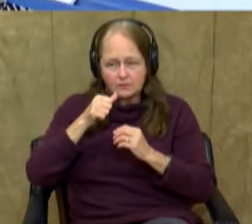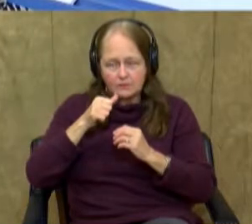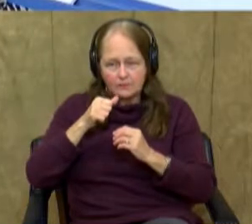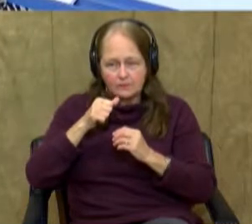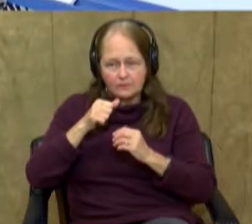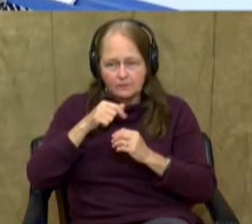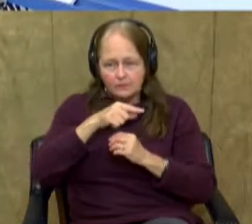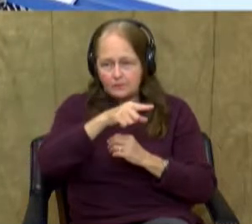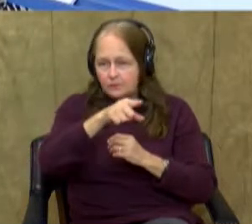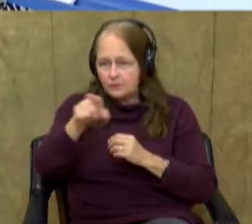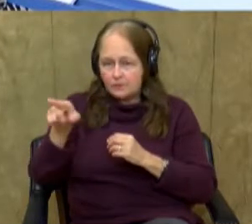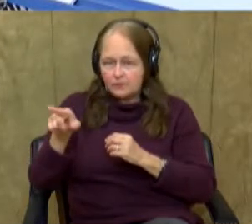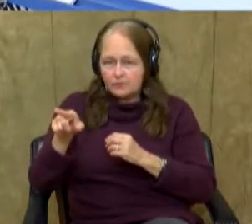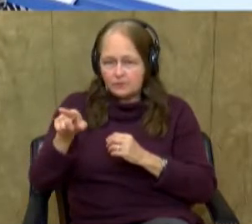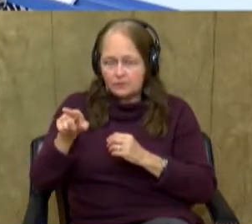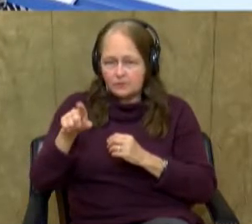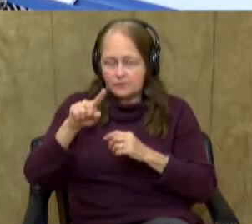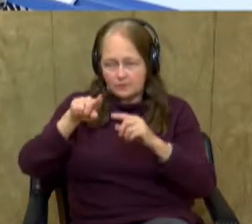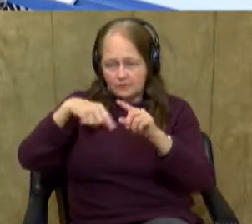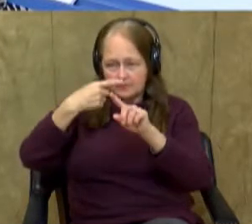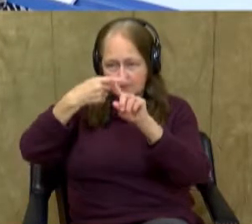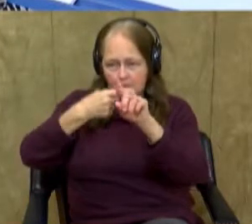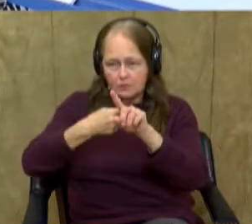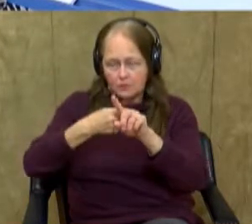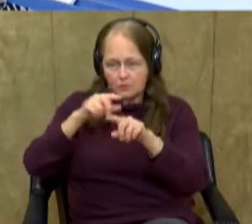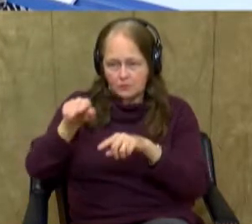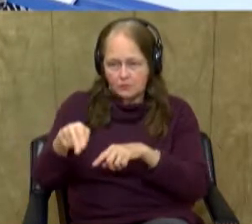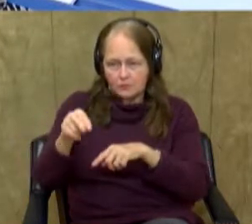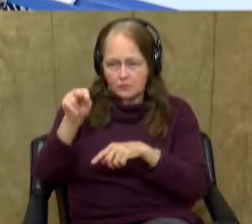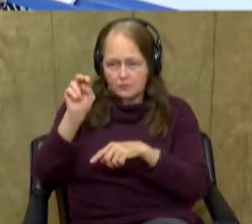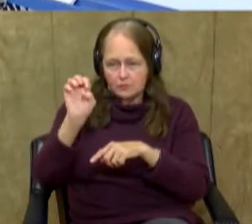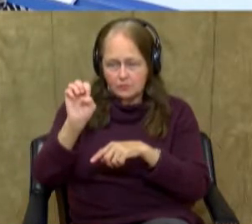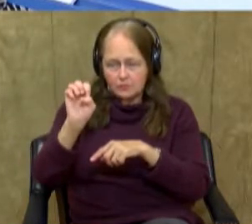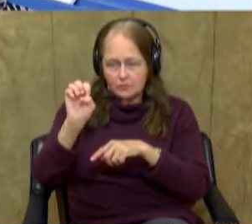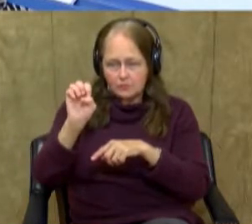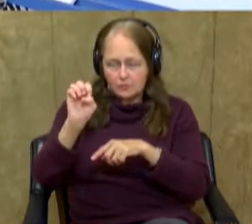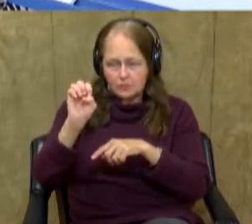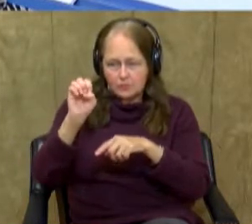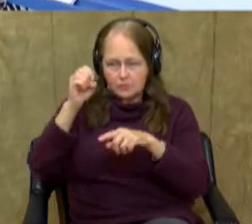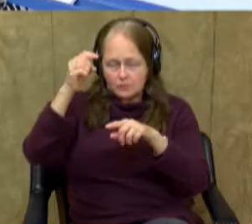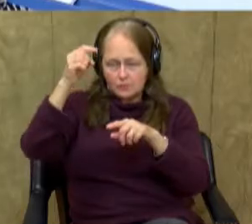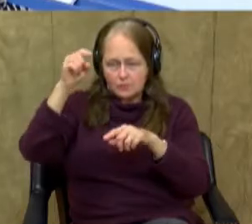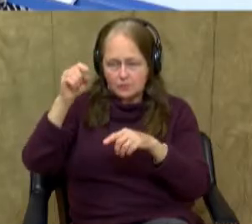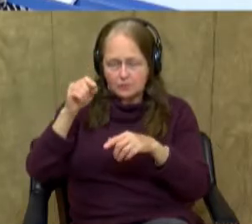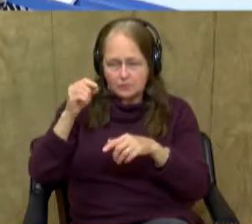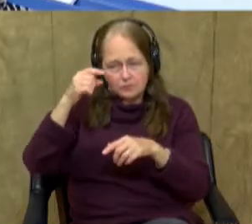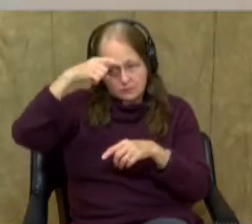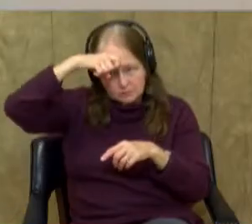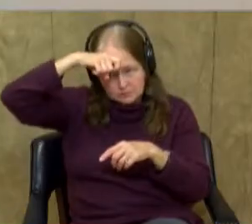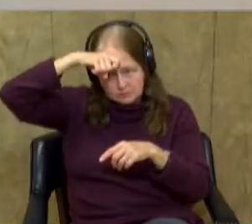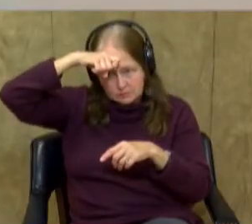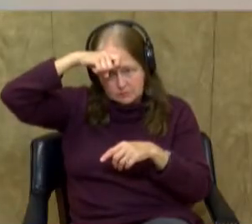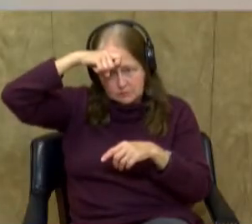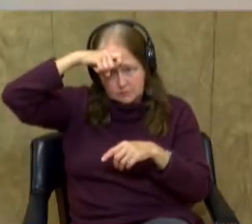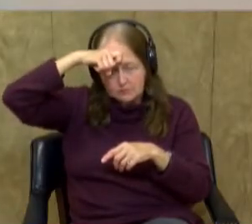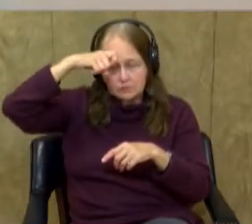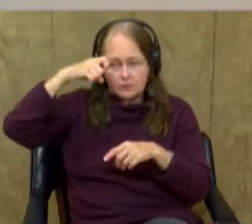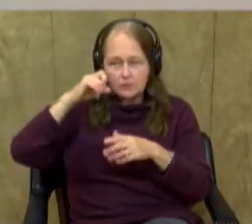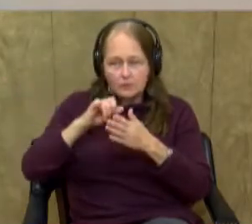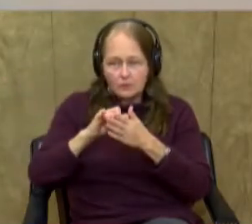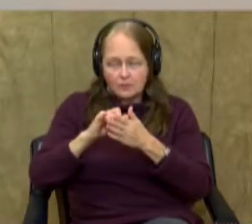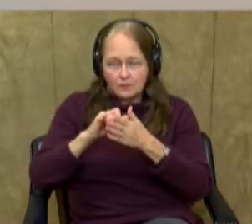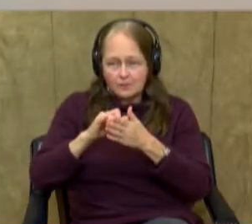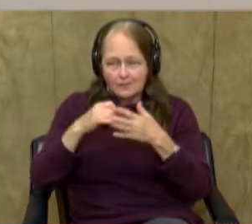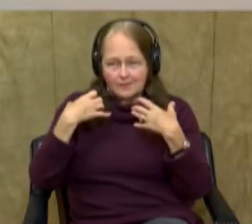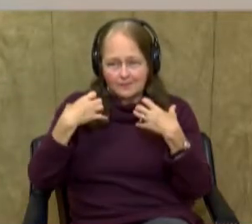guys, we said that next month is June, and in the month of June, it's summer, and Miss Chavit and I